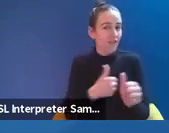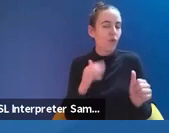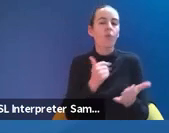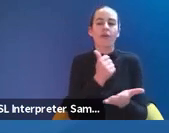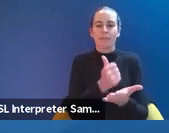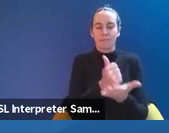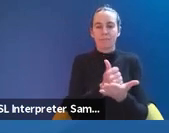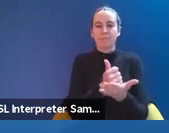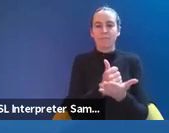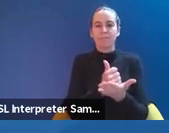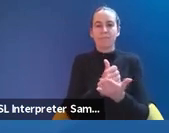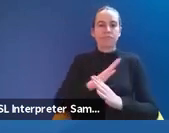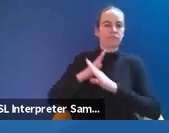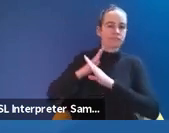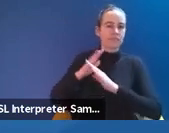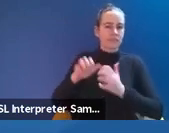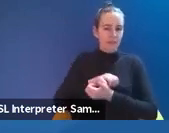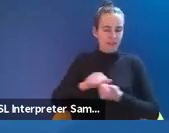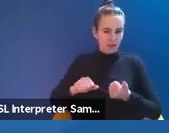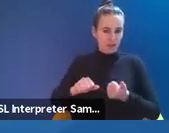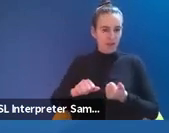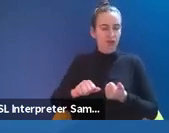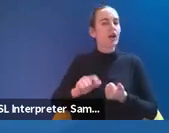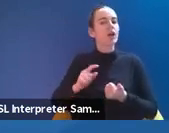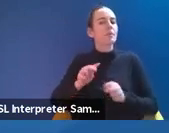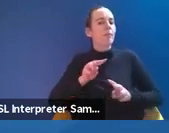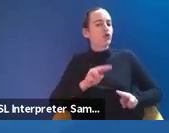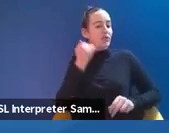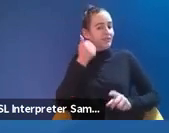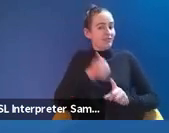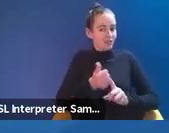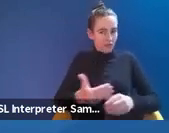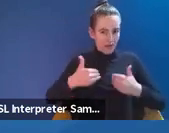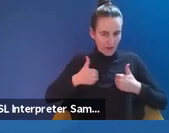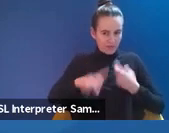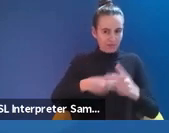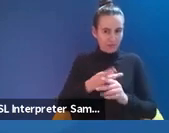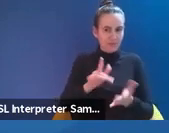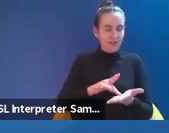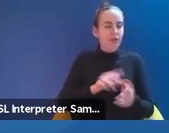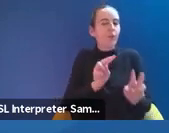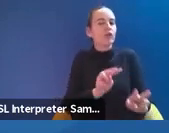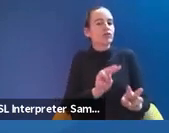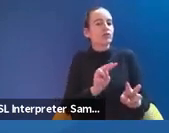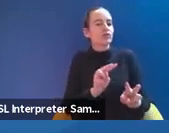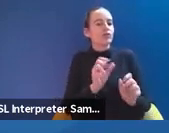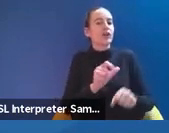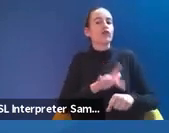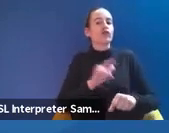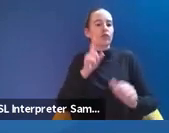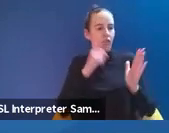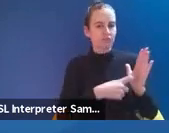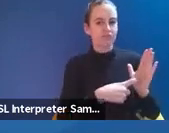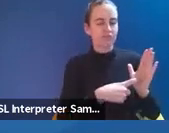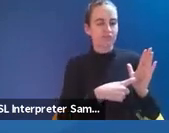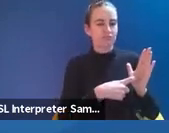prevent damage. But also just monitoring an individual that is on an ototoxic drug so we can identify early indices of pathology